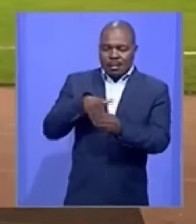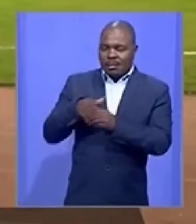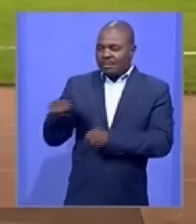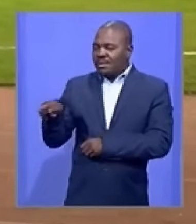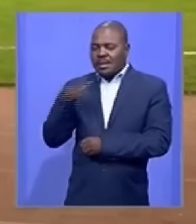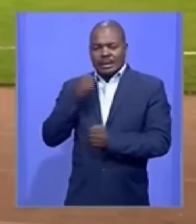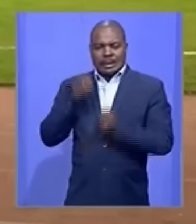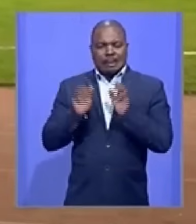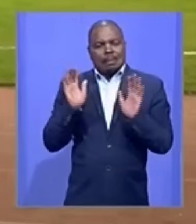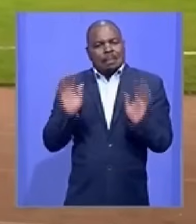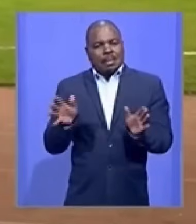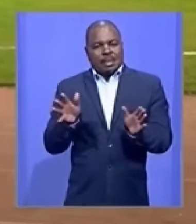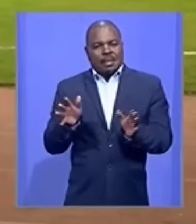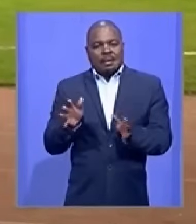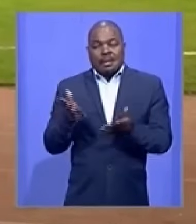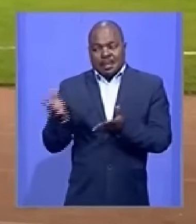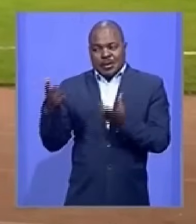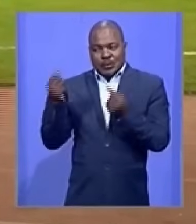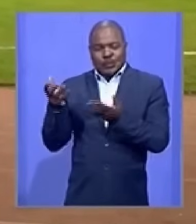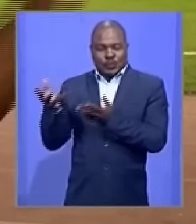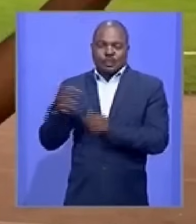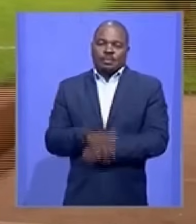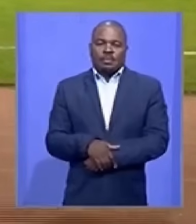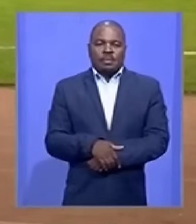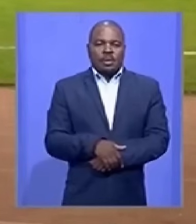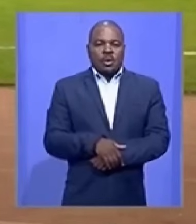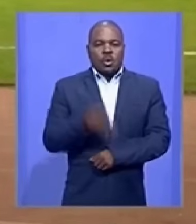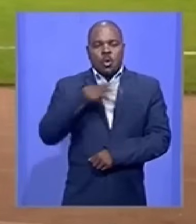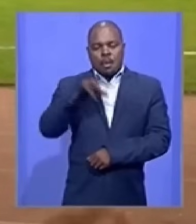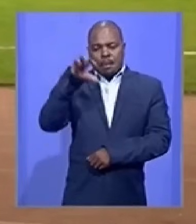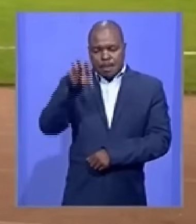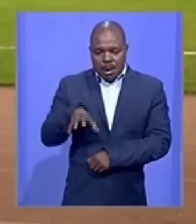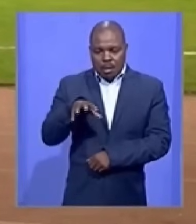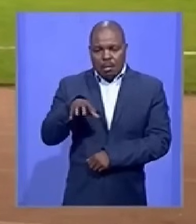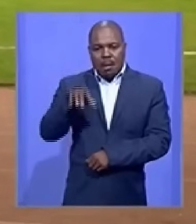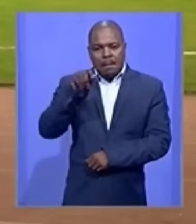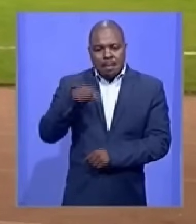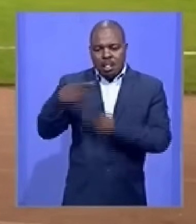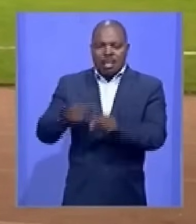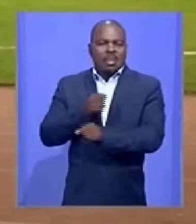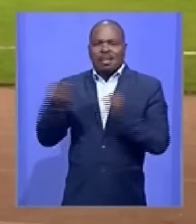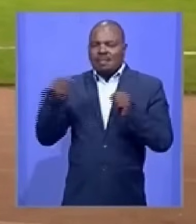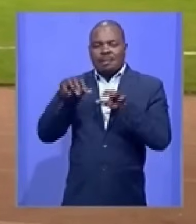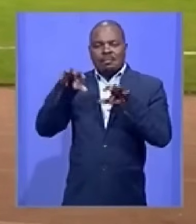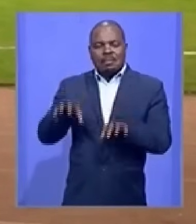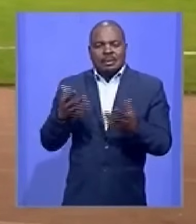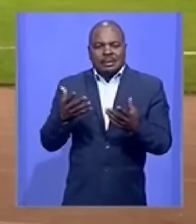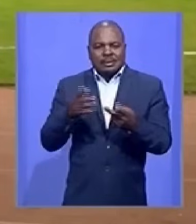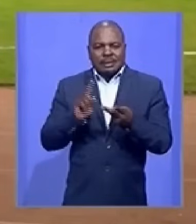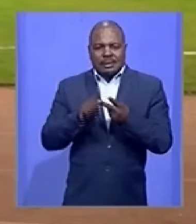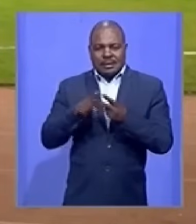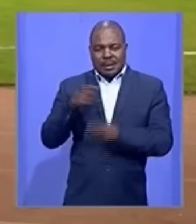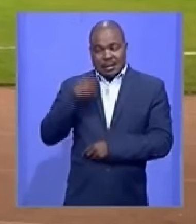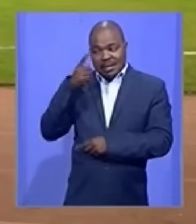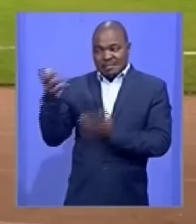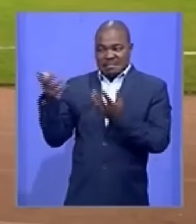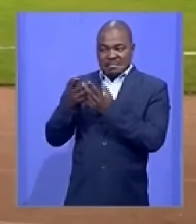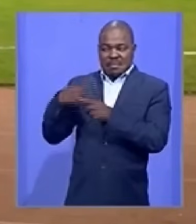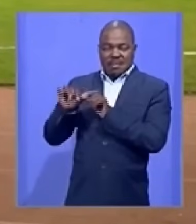wants to run behind, and that's exactly what the pitch do. You drop the ball, it doesn't bounce, it just lands on top. So that's what they want to do, and I think it worked for